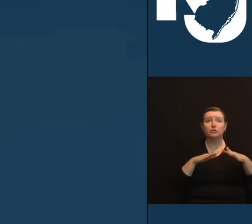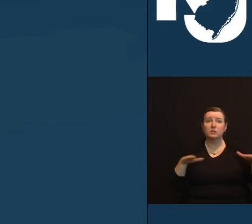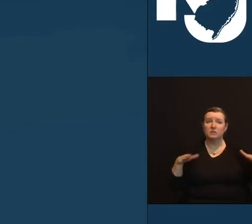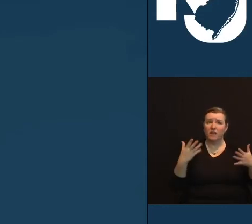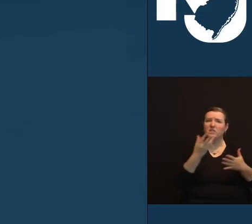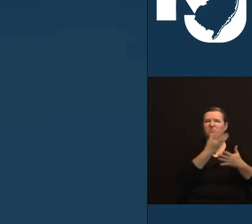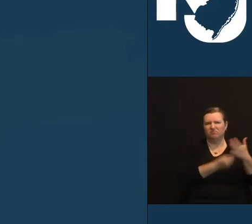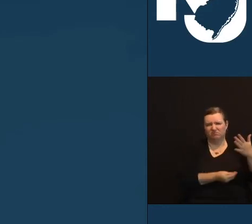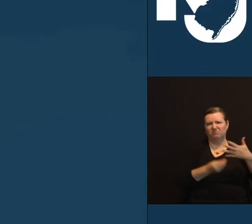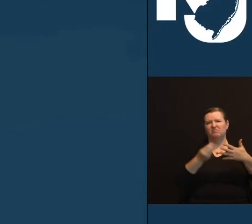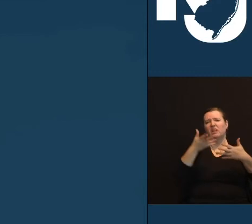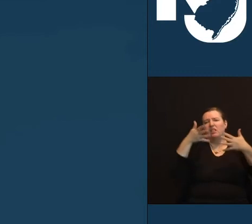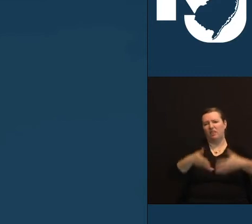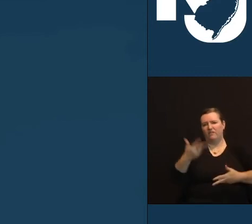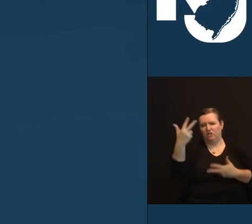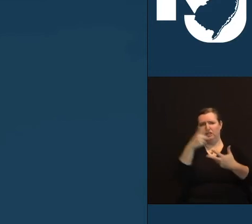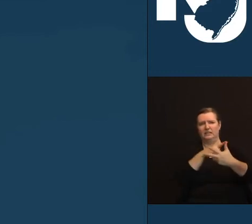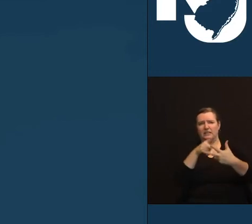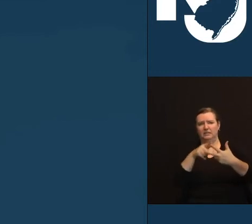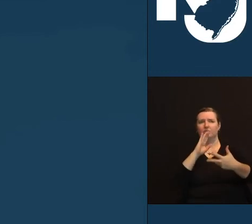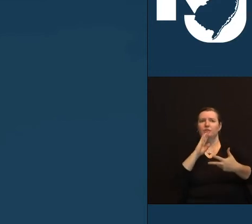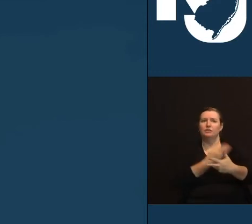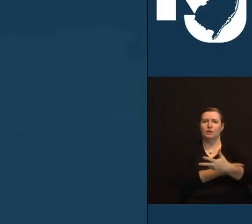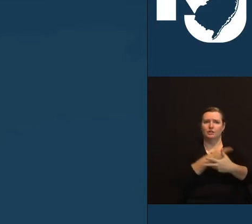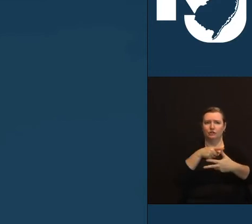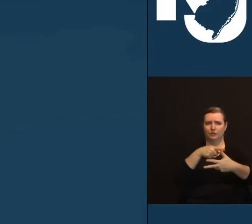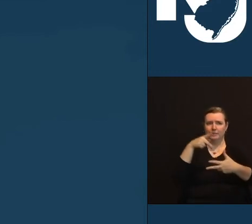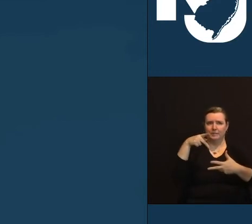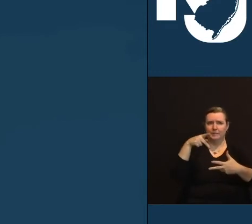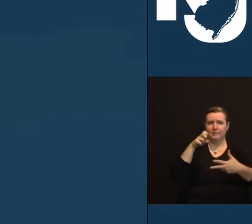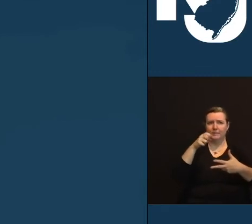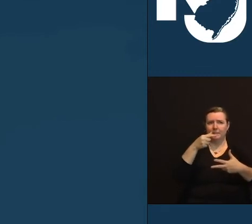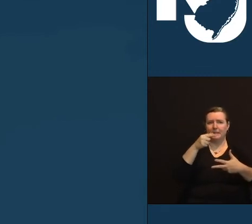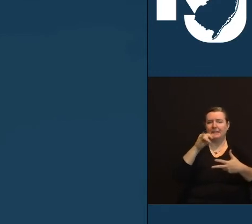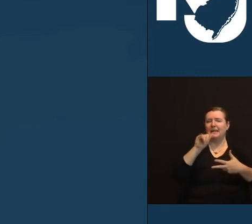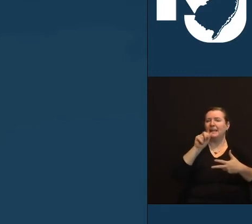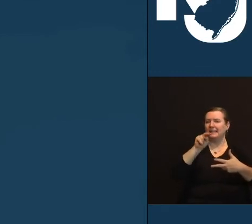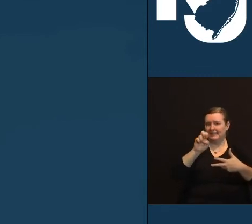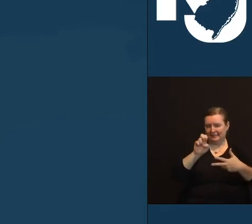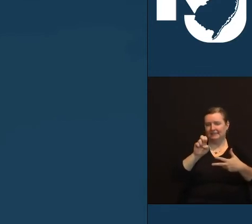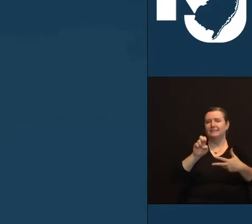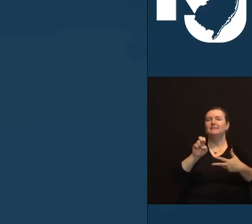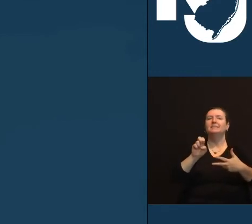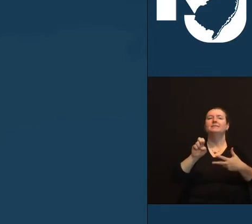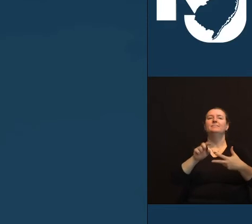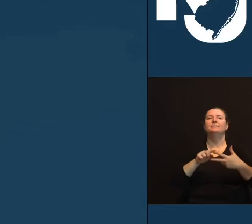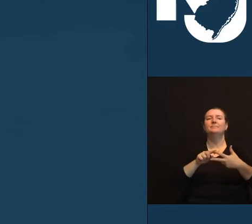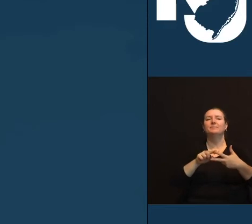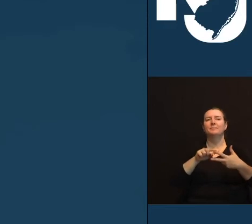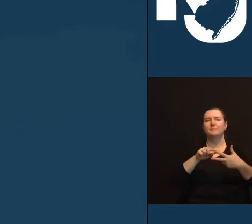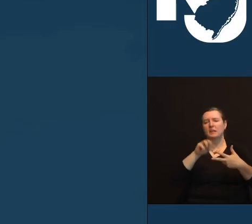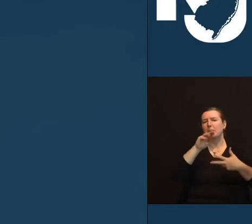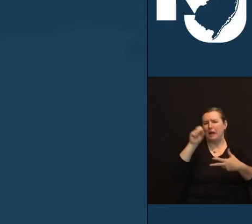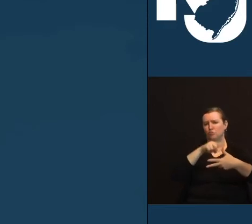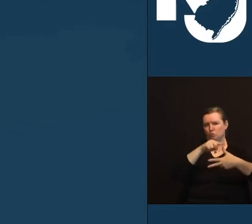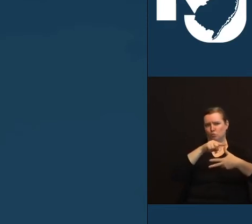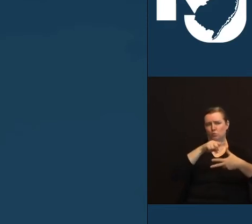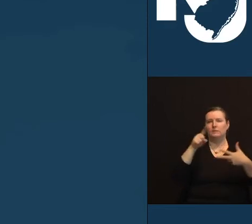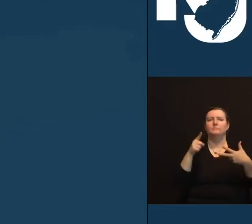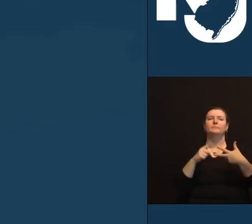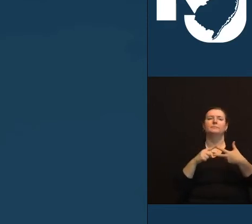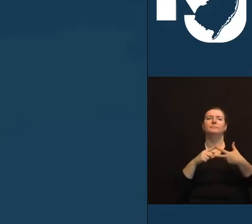Daughters, Pegeen, who I had the great honor of speaking with on yesterday, I guess, and she's up in Belmont, Massachusetts. Her daughter, Colleen, and